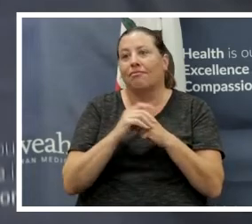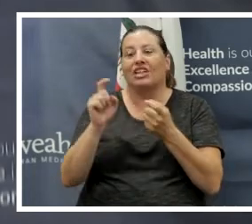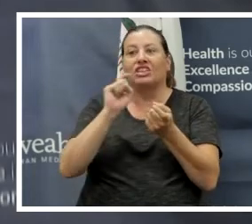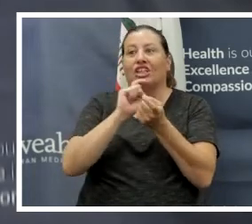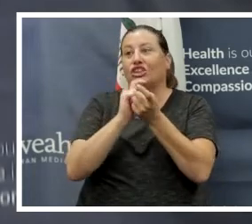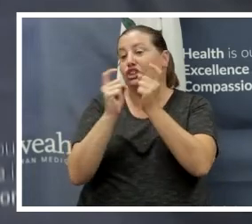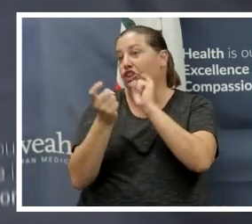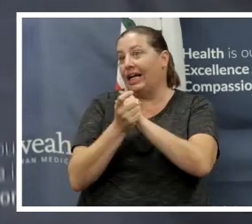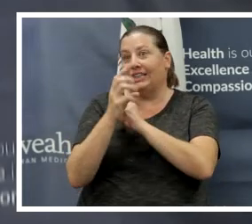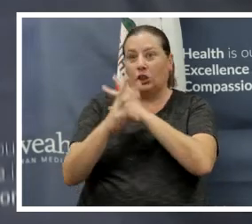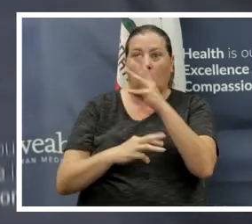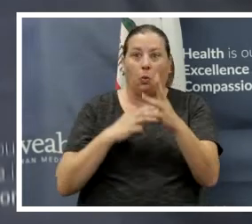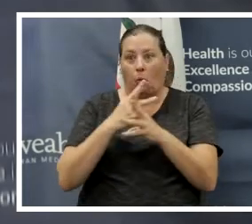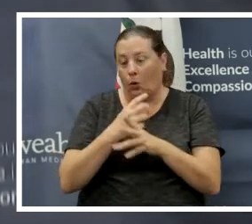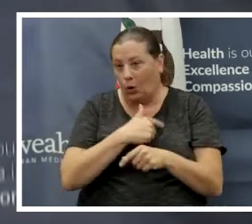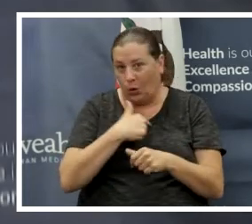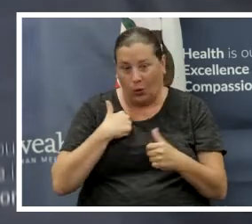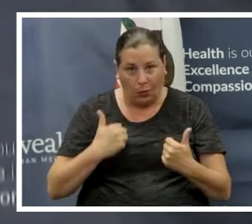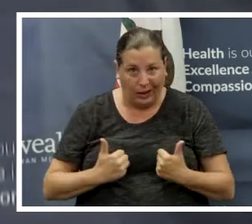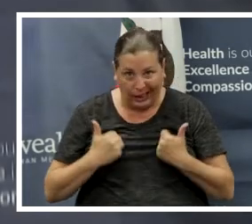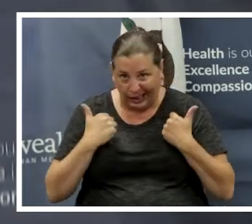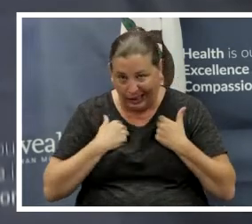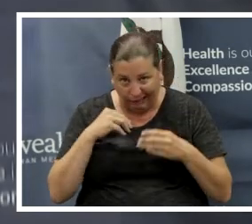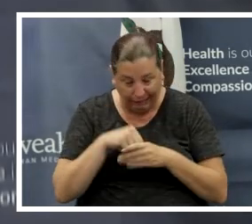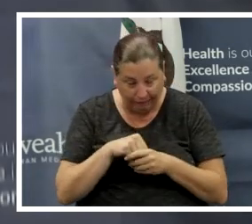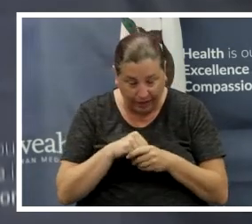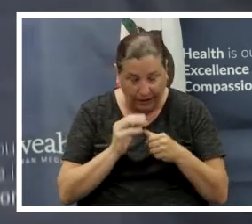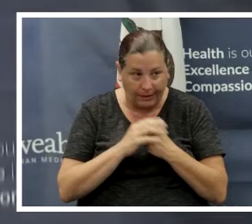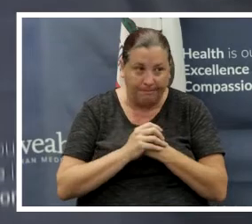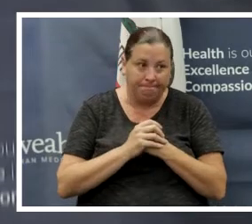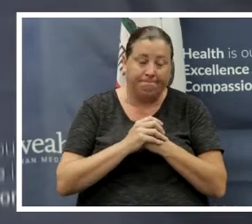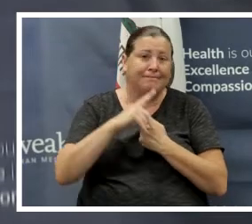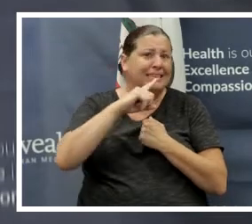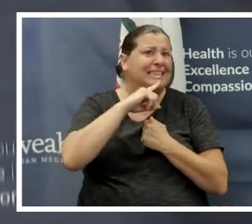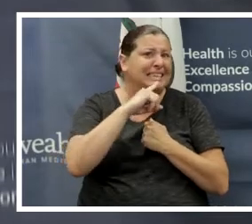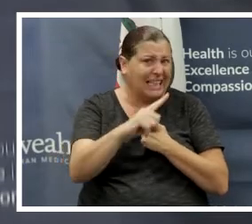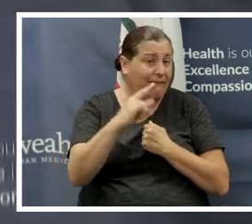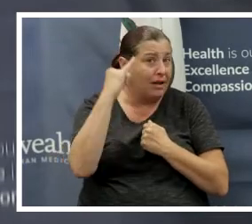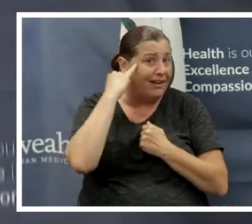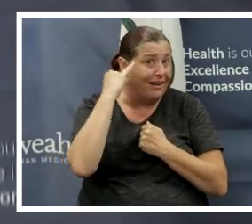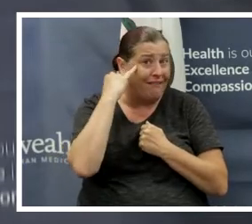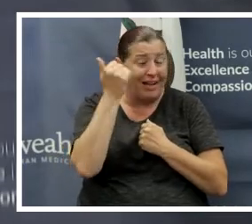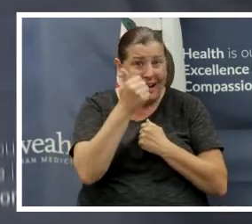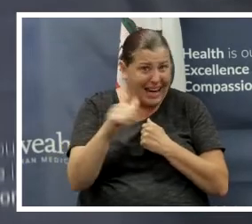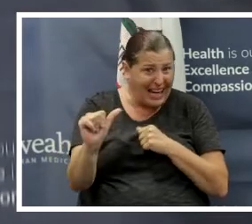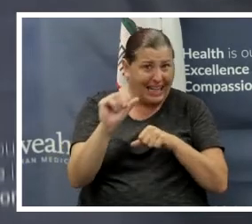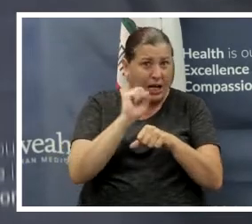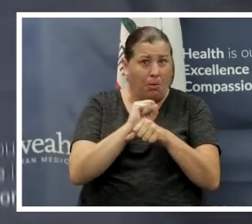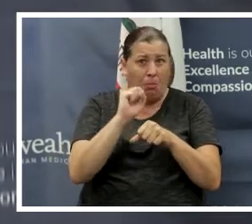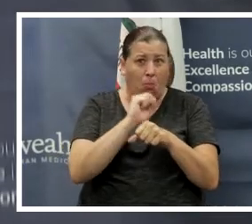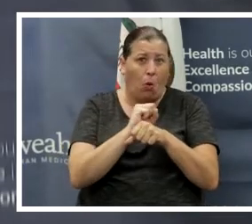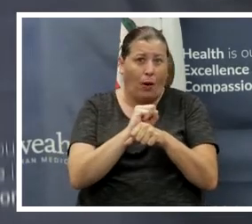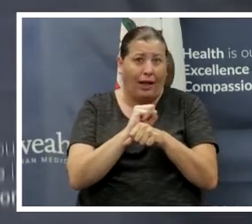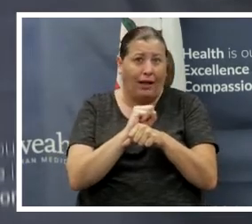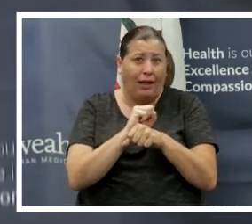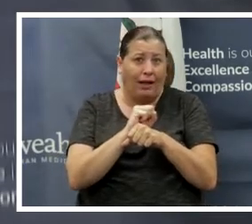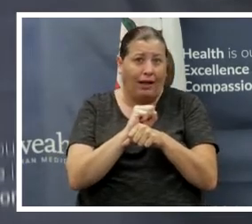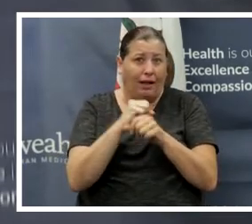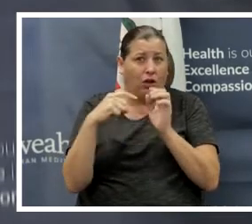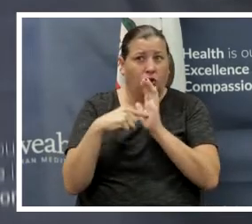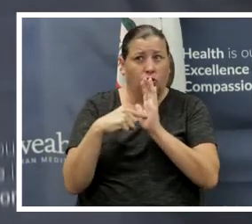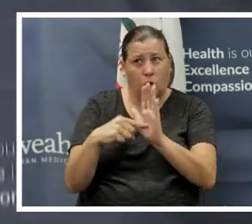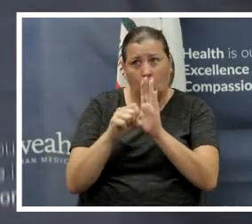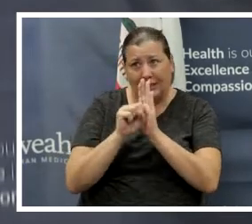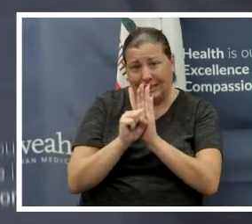in. So definitely, if any employee is symptomatic, doesn't feel